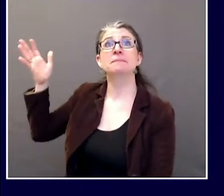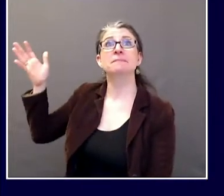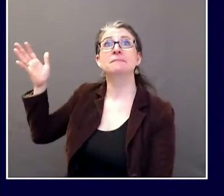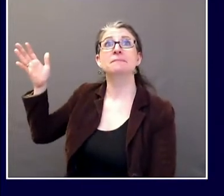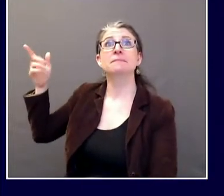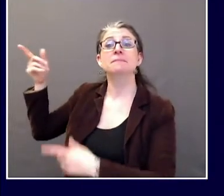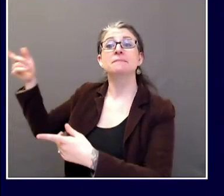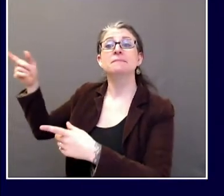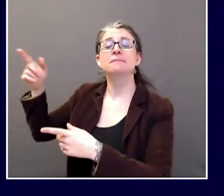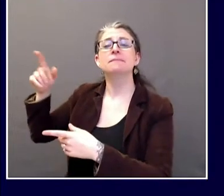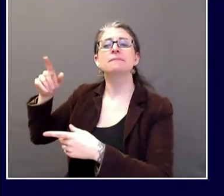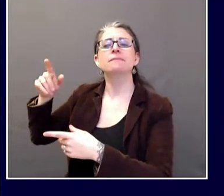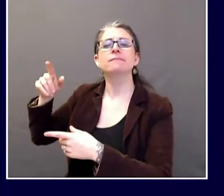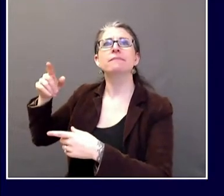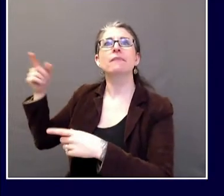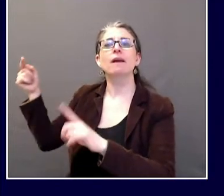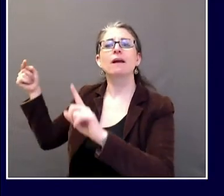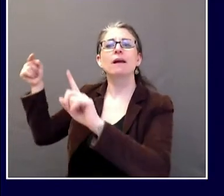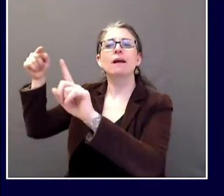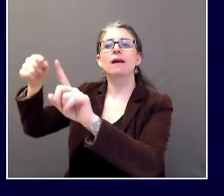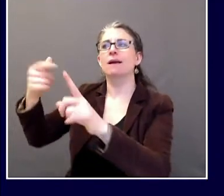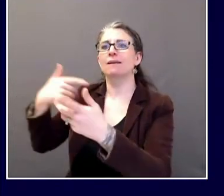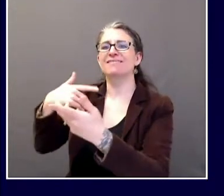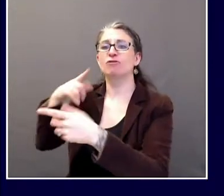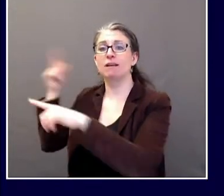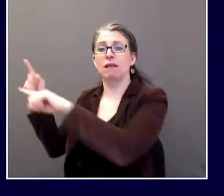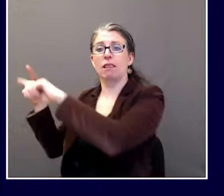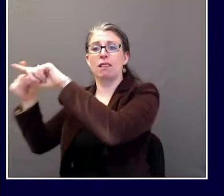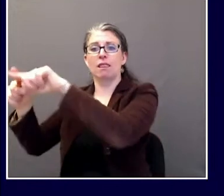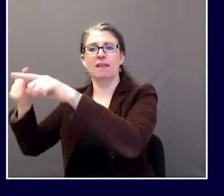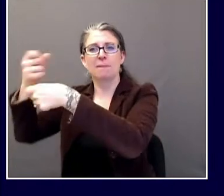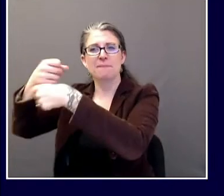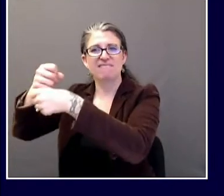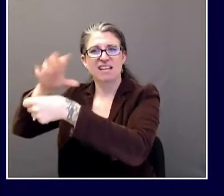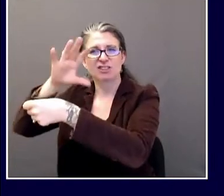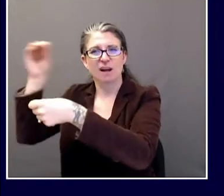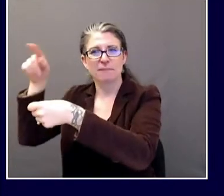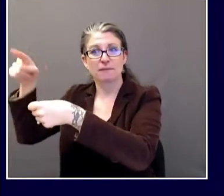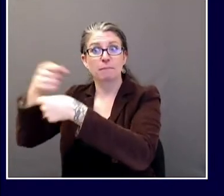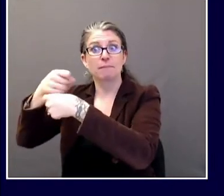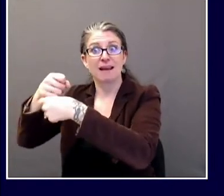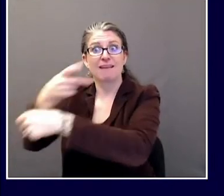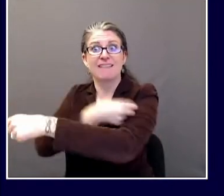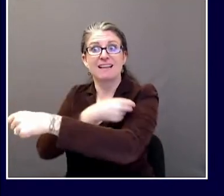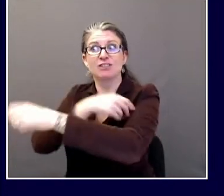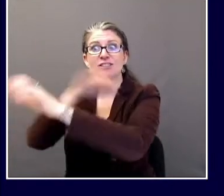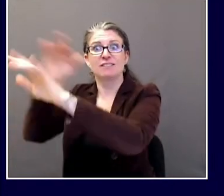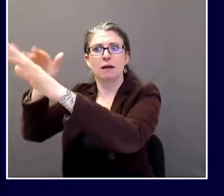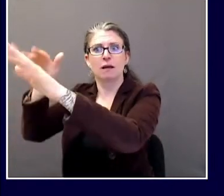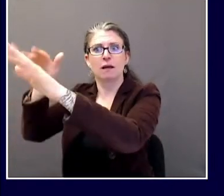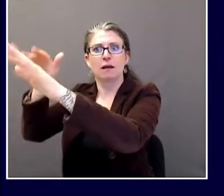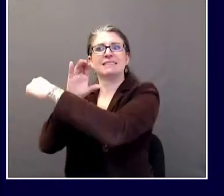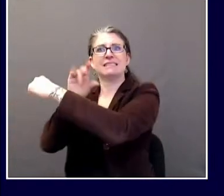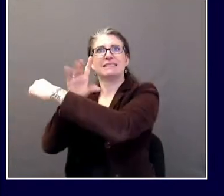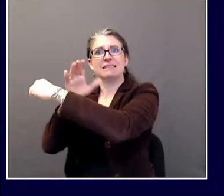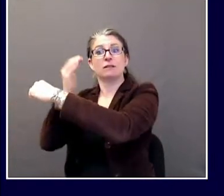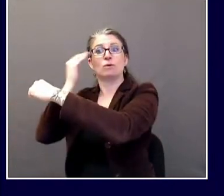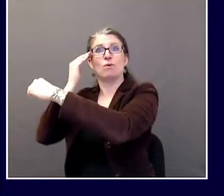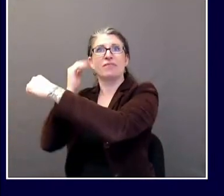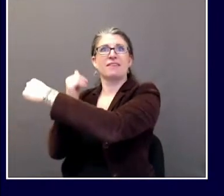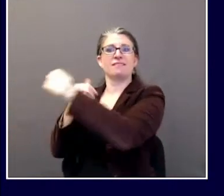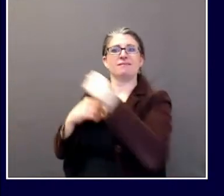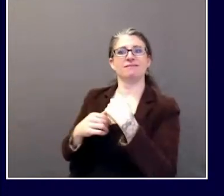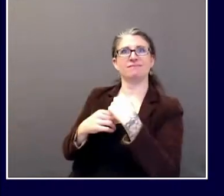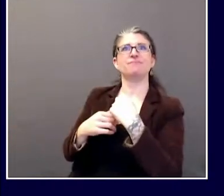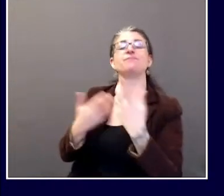on is there are extraordinary efforts underway, which the Biden administration is taking a lead on to